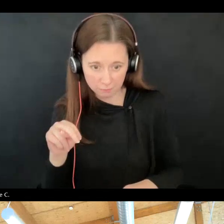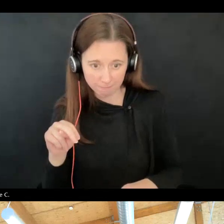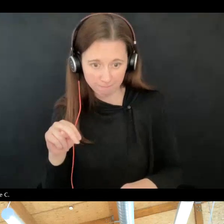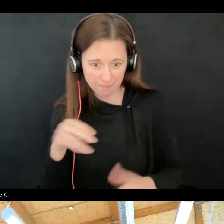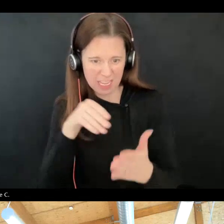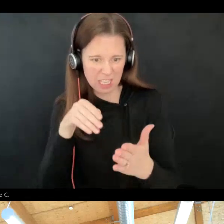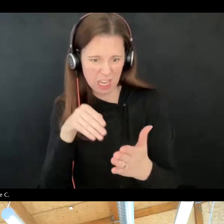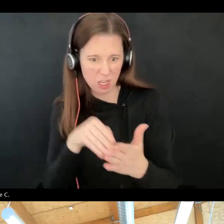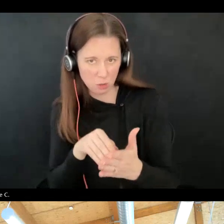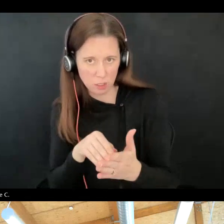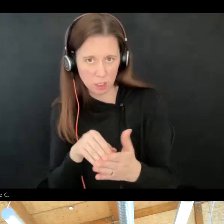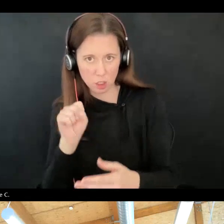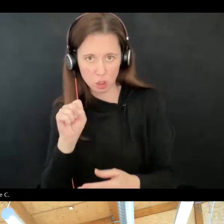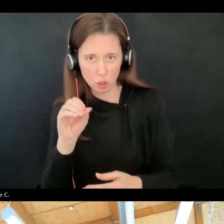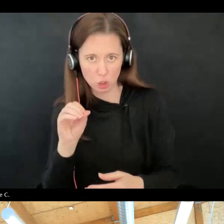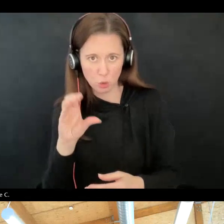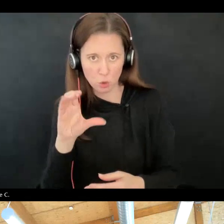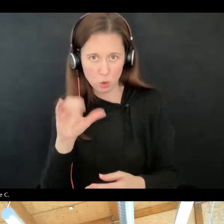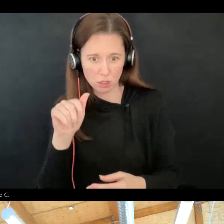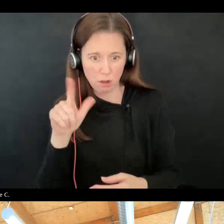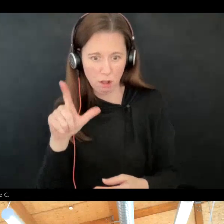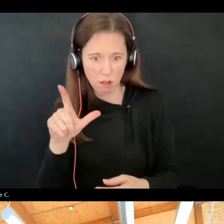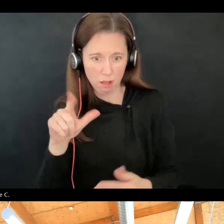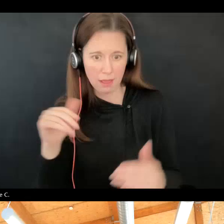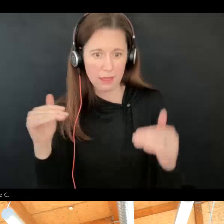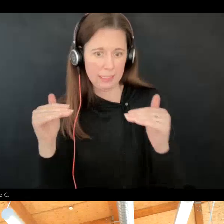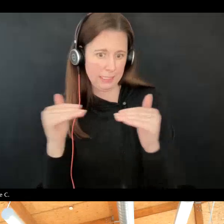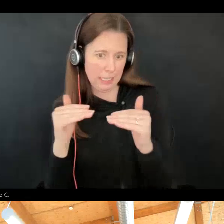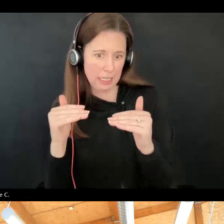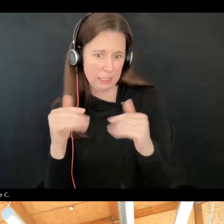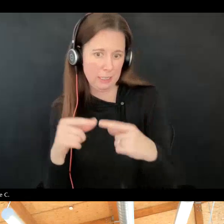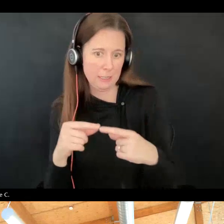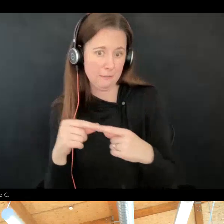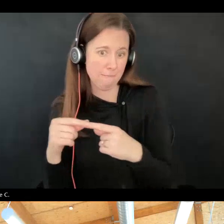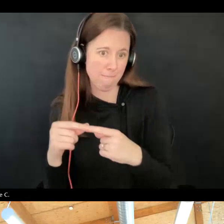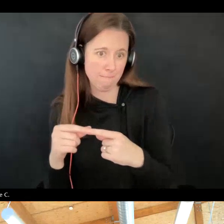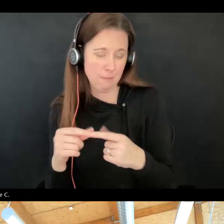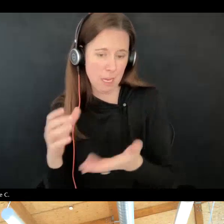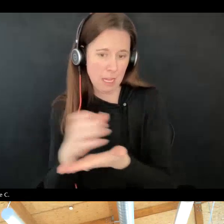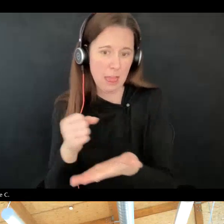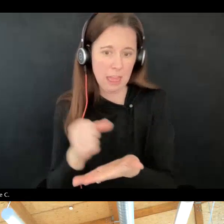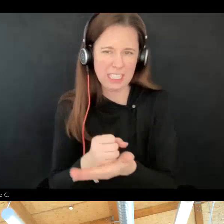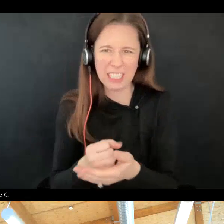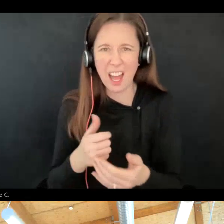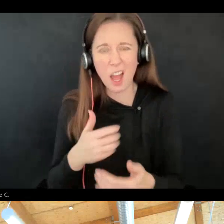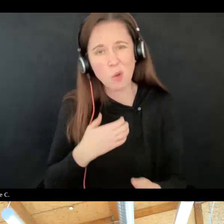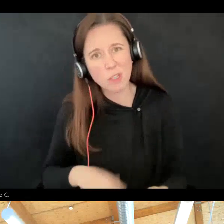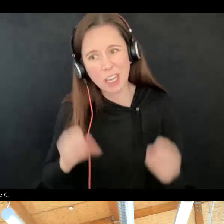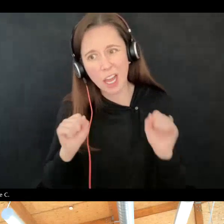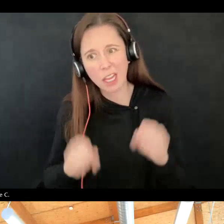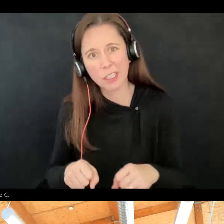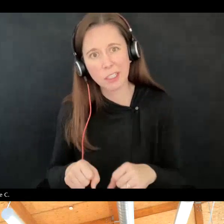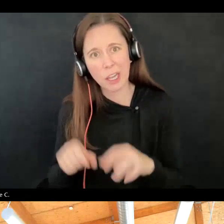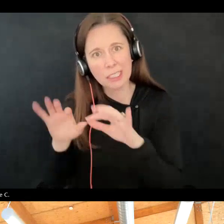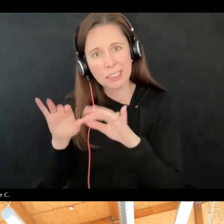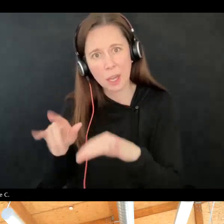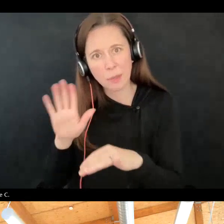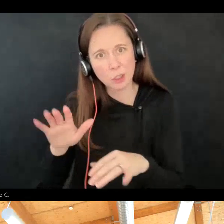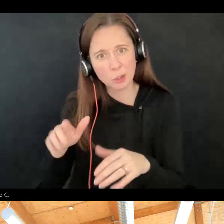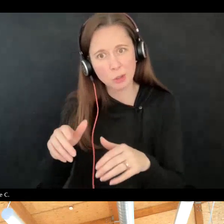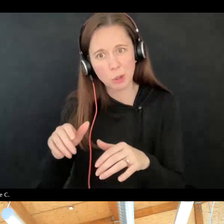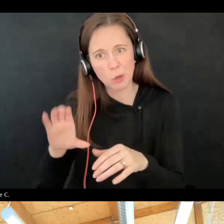author there is Kim Hoffman. I wish I had access to your chat so I could like copy it.